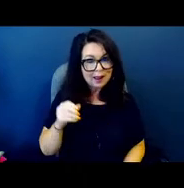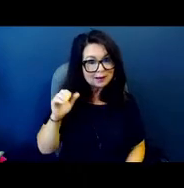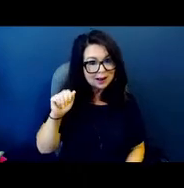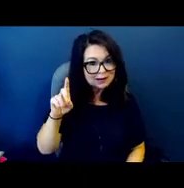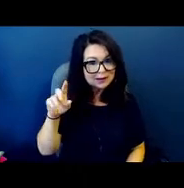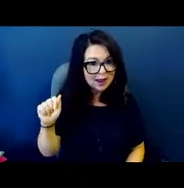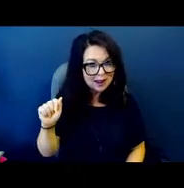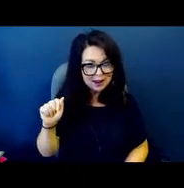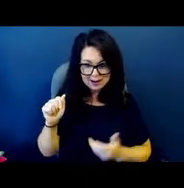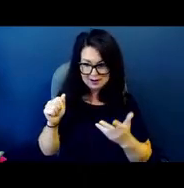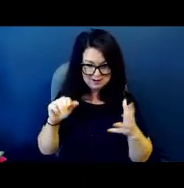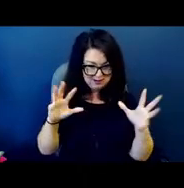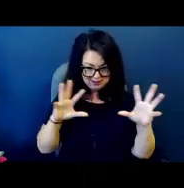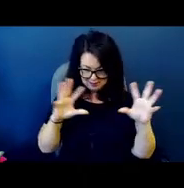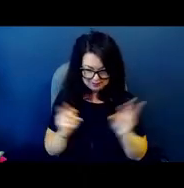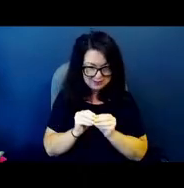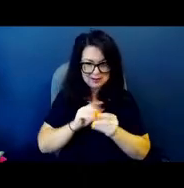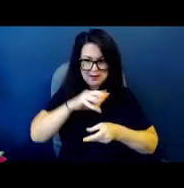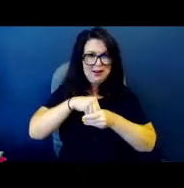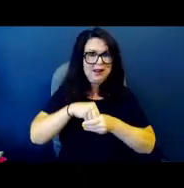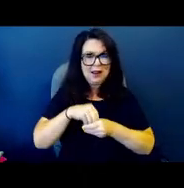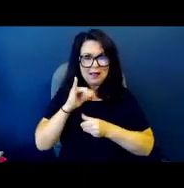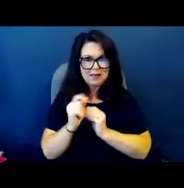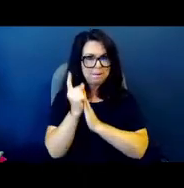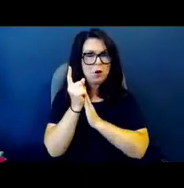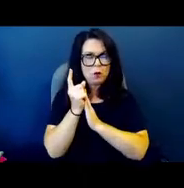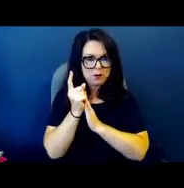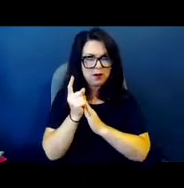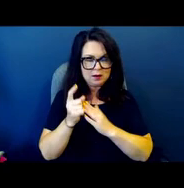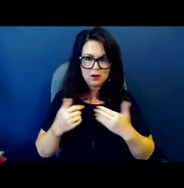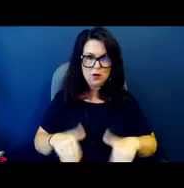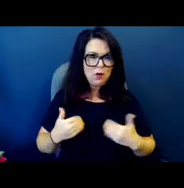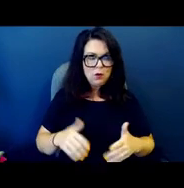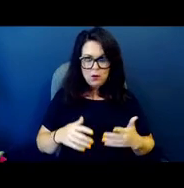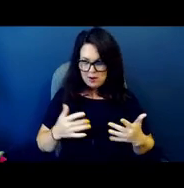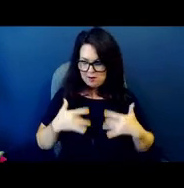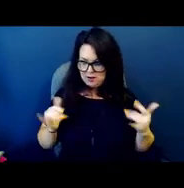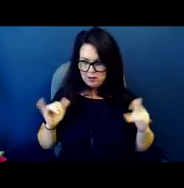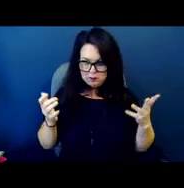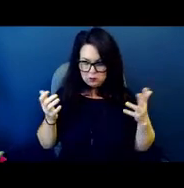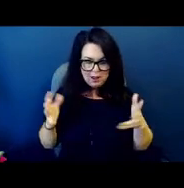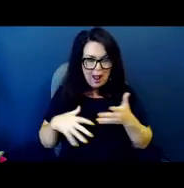in that moment. So it was an out-of-body experience. It